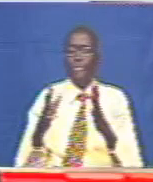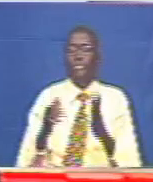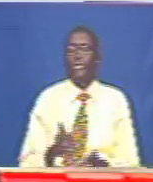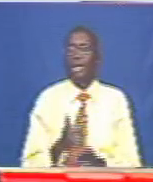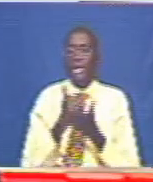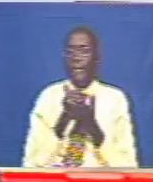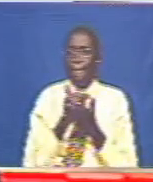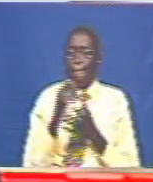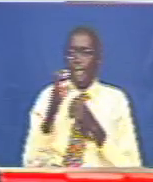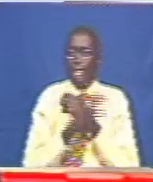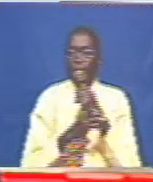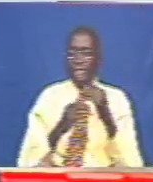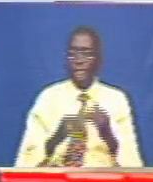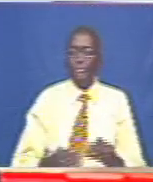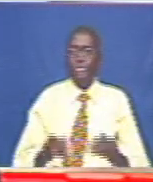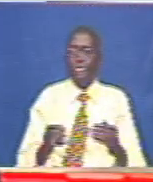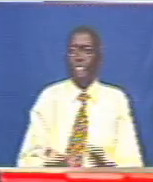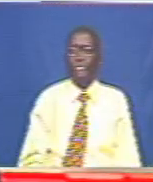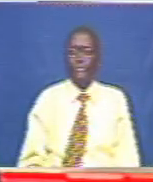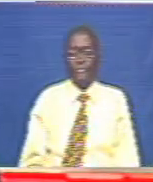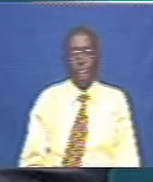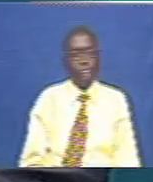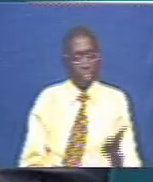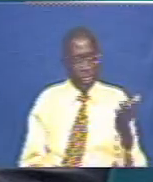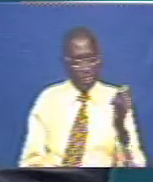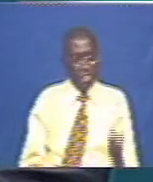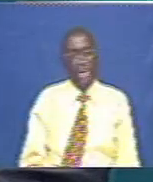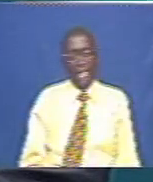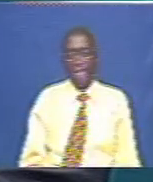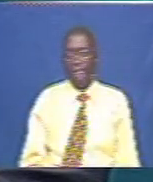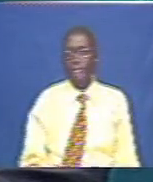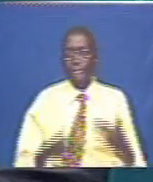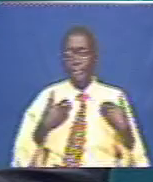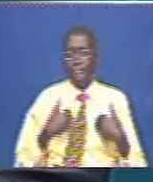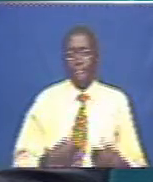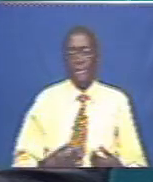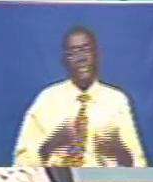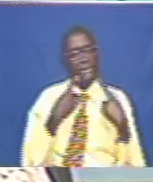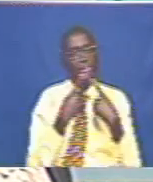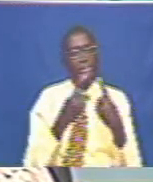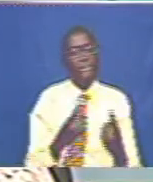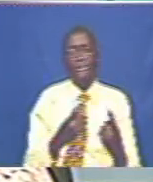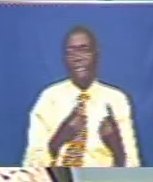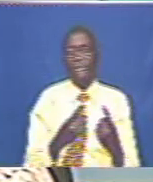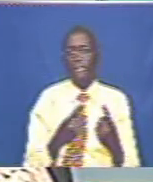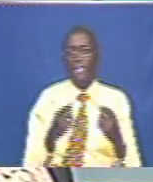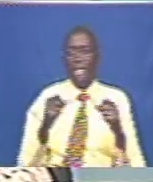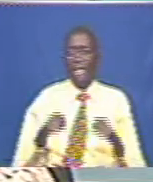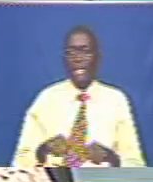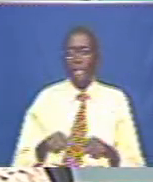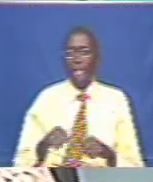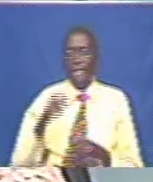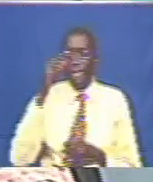this country move forward. Thank you very much. Thank you. Marcy. Yes, for me, I would say that having an enabling policy